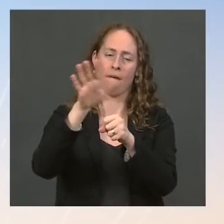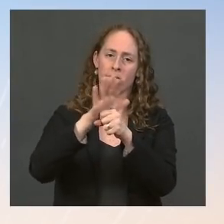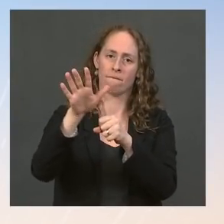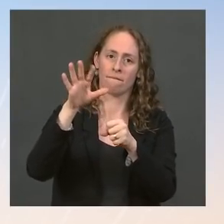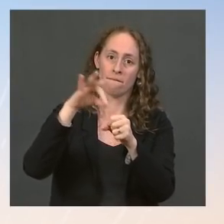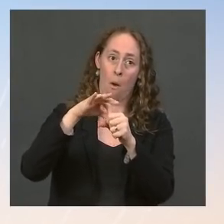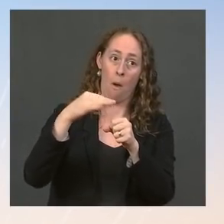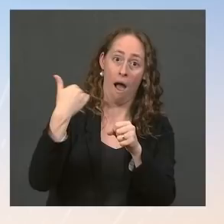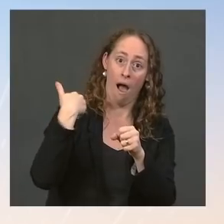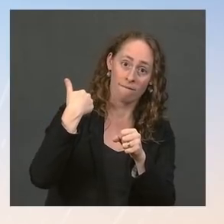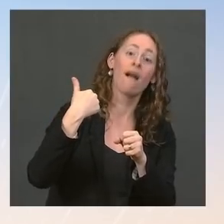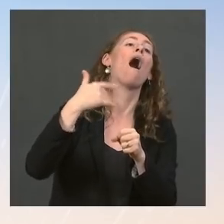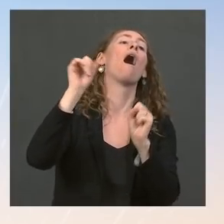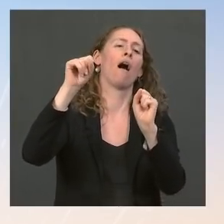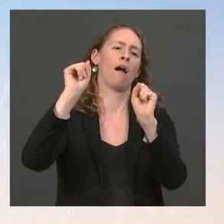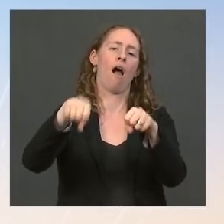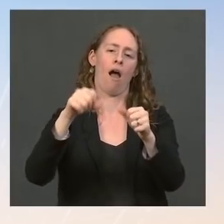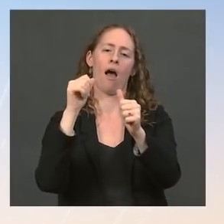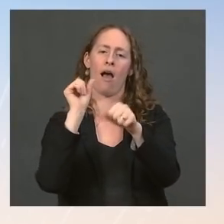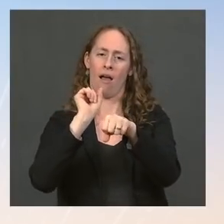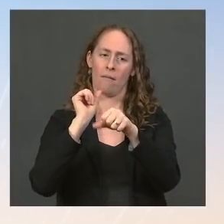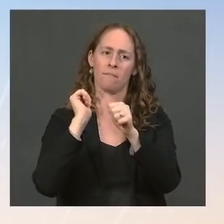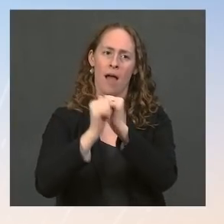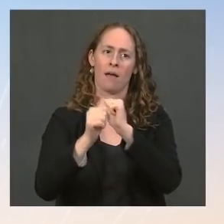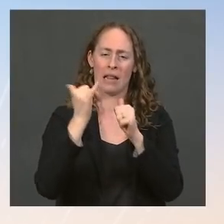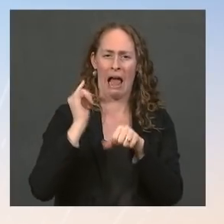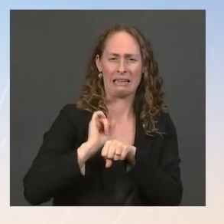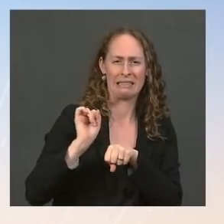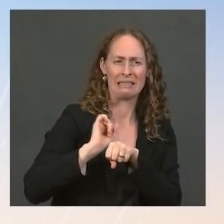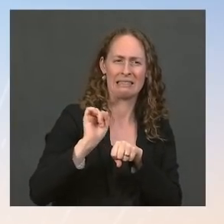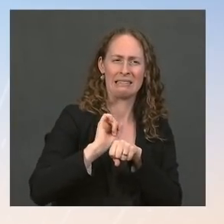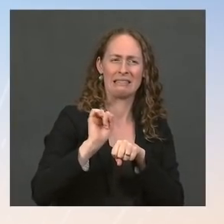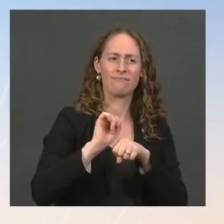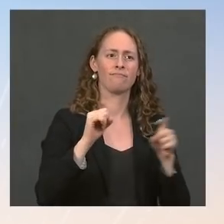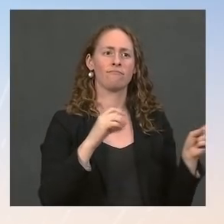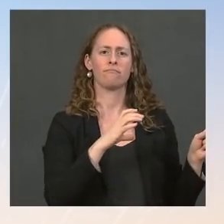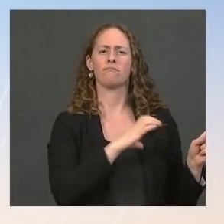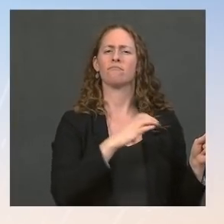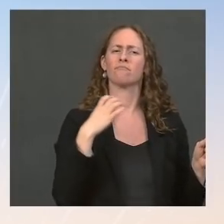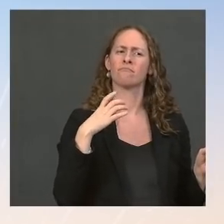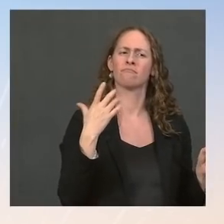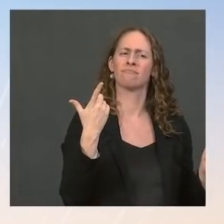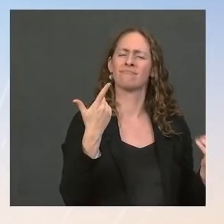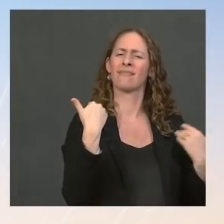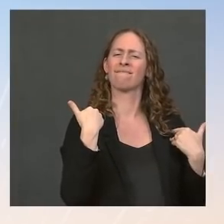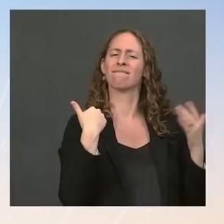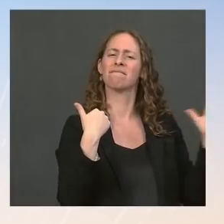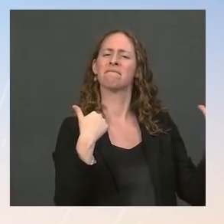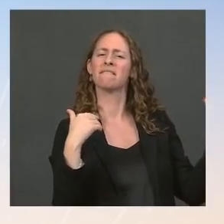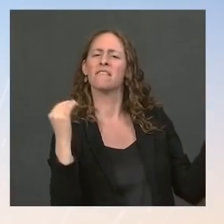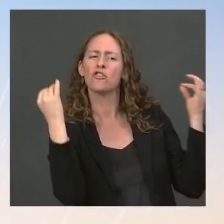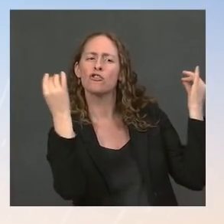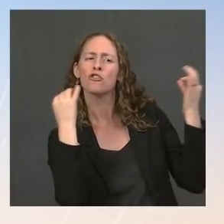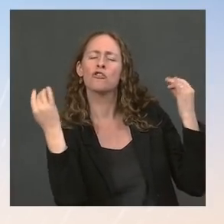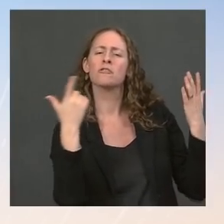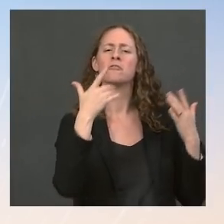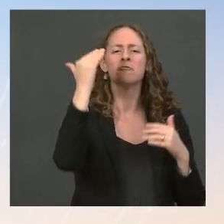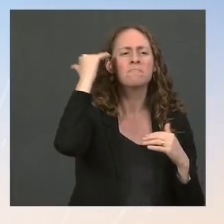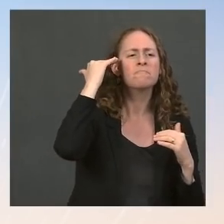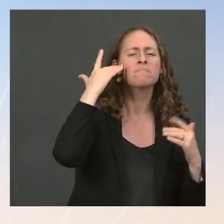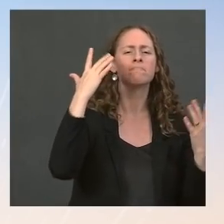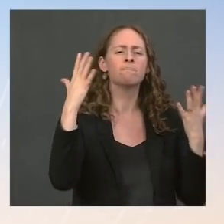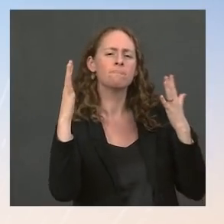get done now. Members of Congress are not wallflowers. They have a range of viewpoints. We listen, we engage, we negotiate.